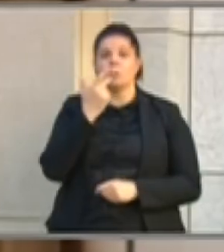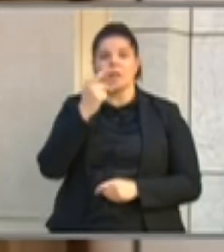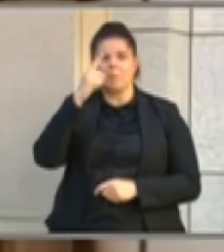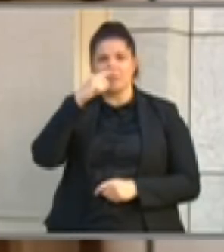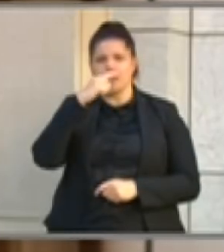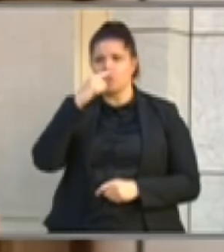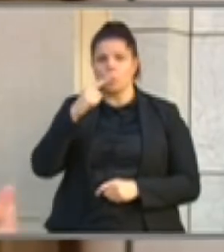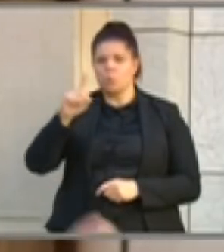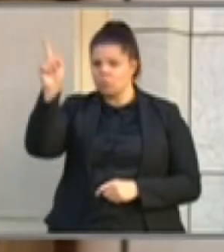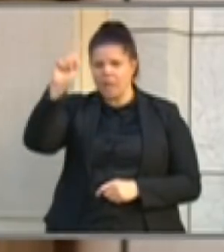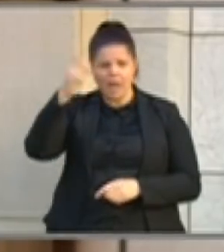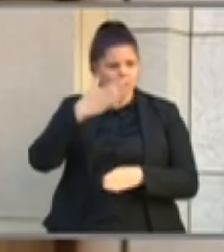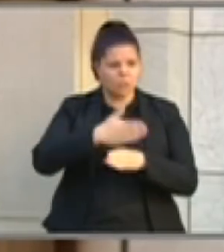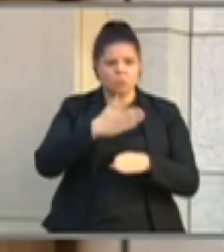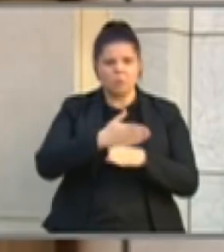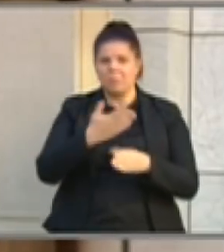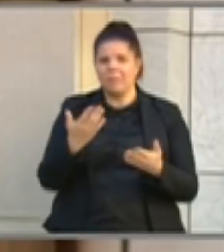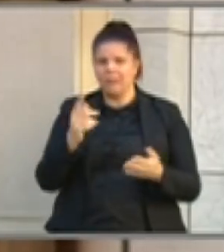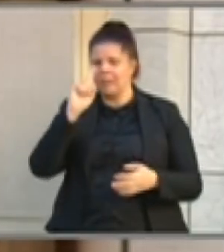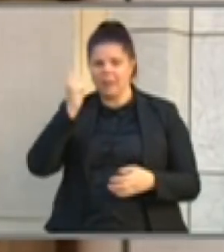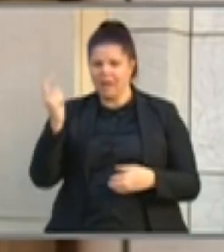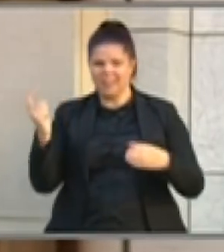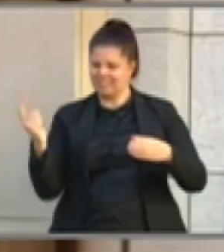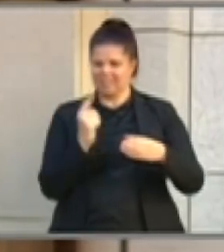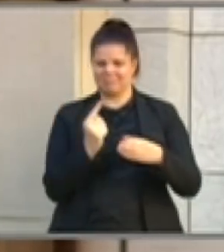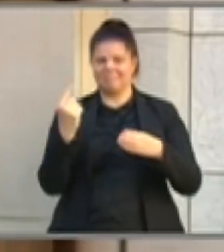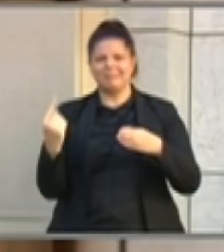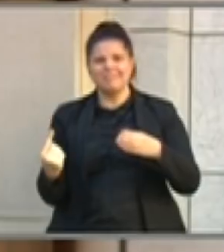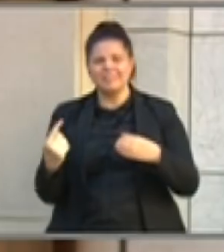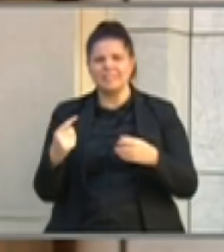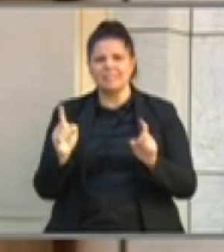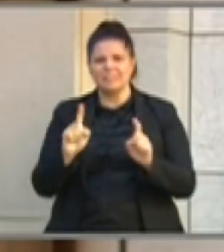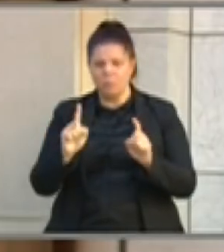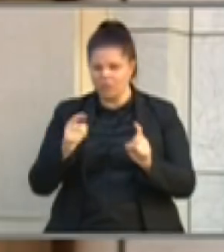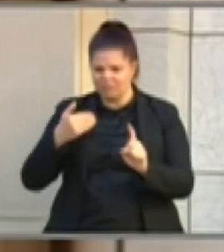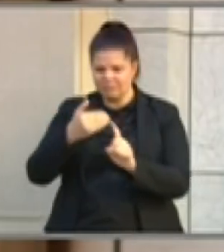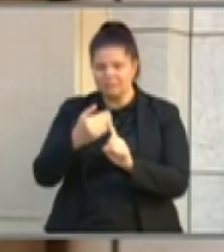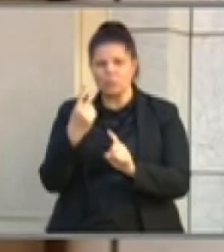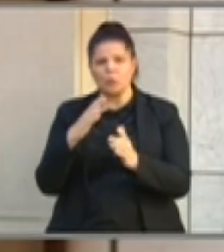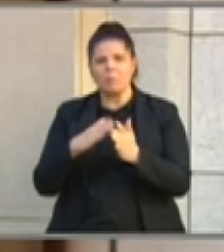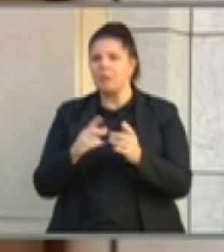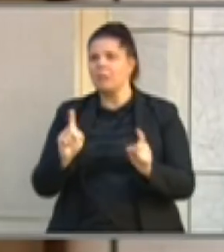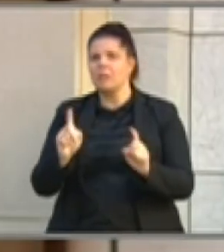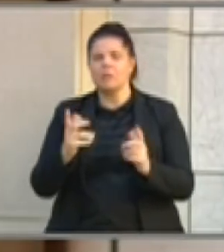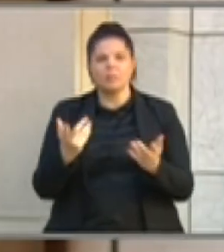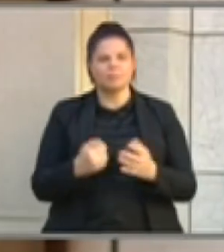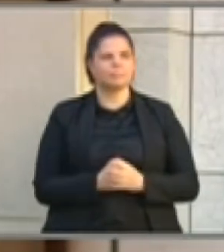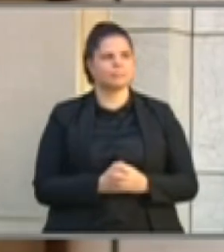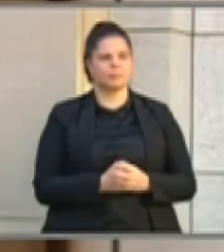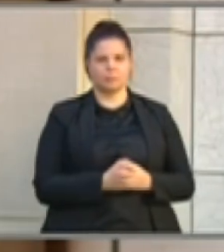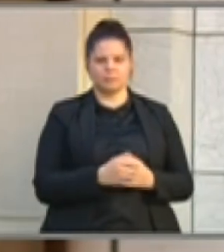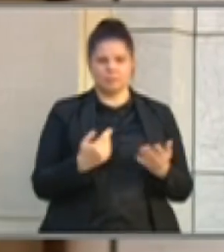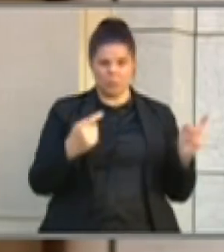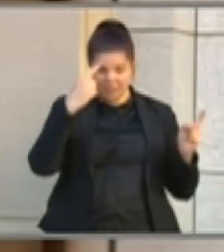between now and May? And am I right in that you expect 6 million Australians to lose their jobs? No, that's not what